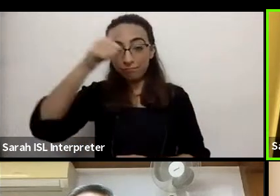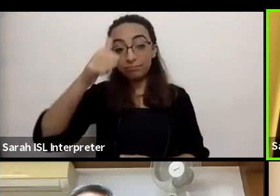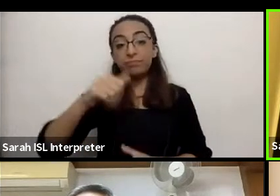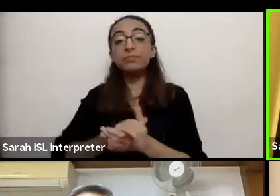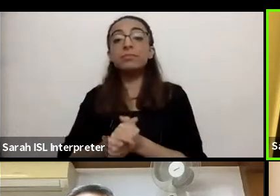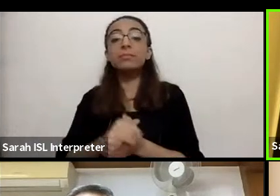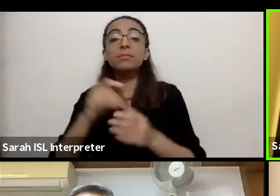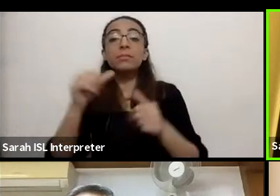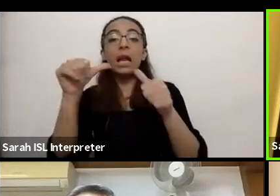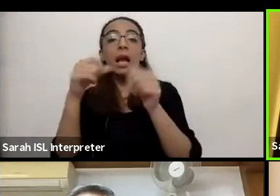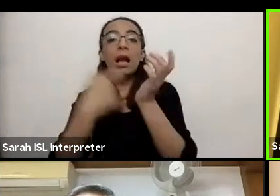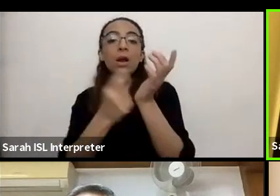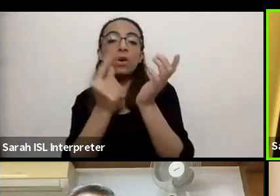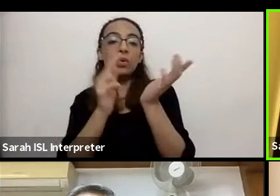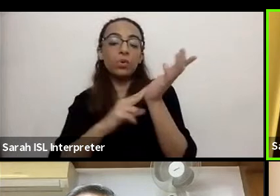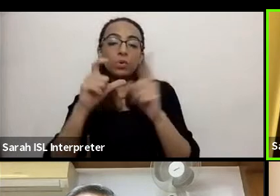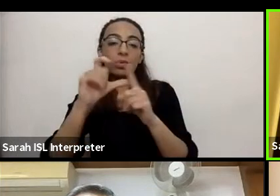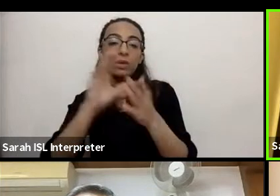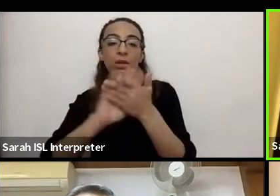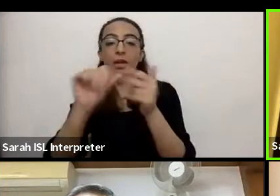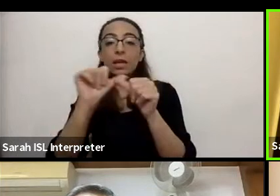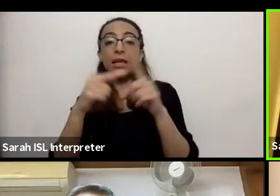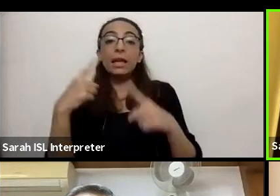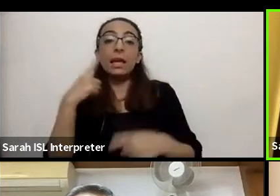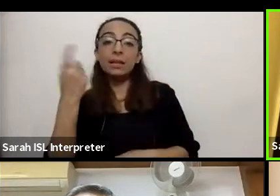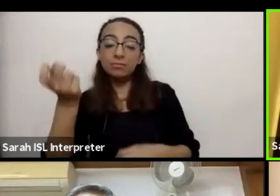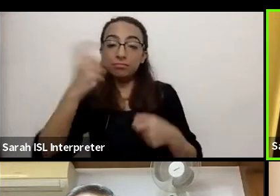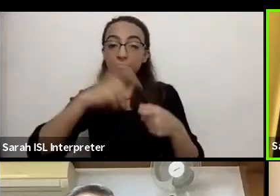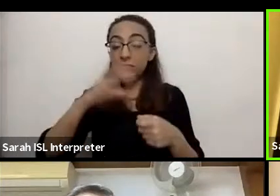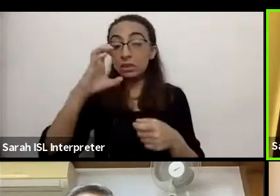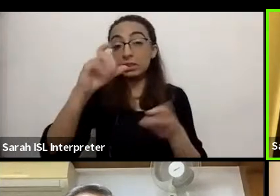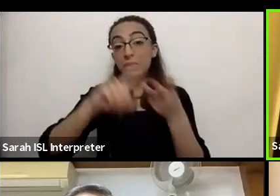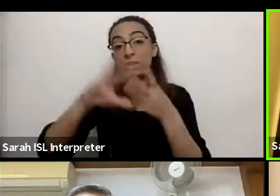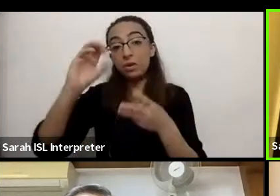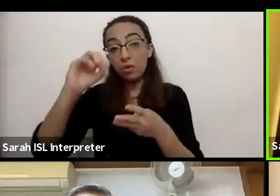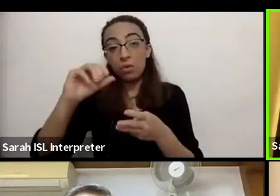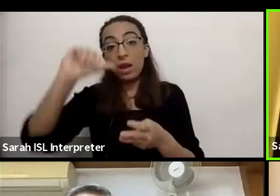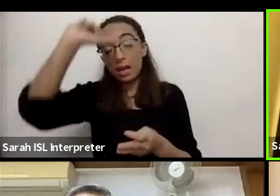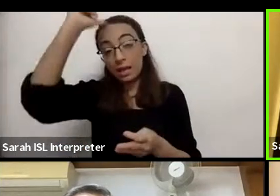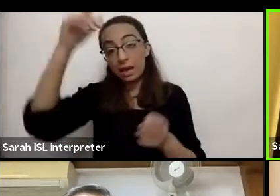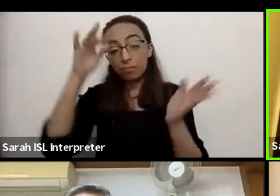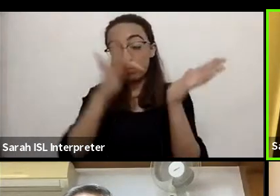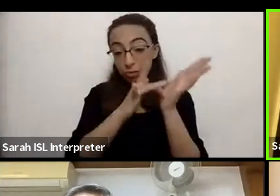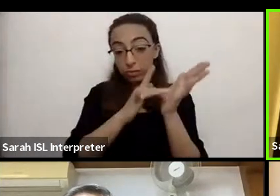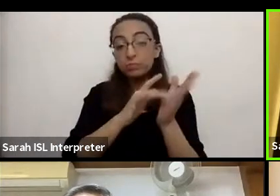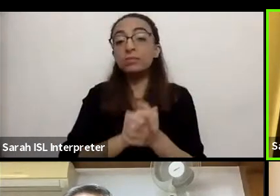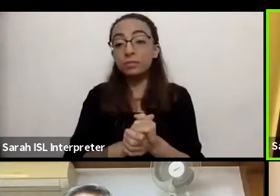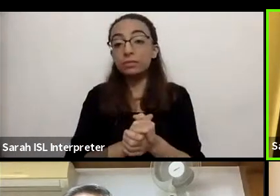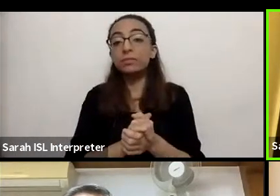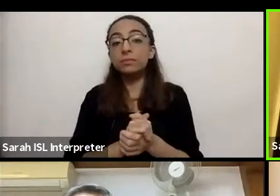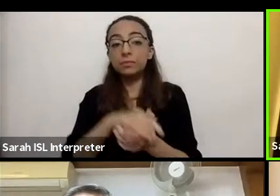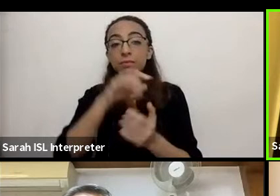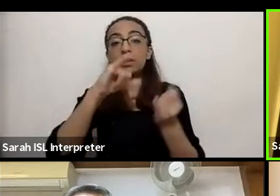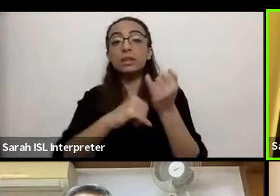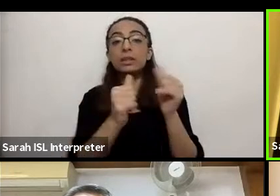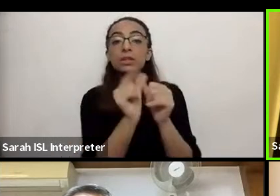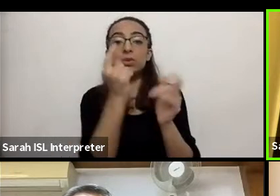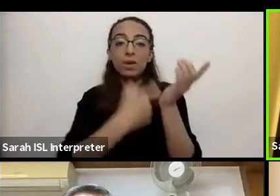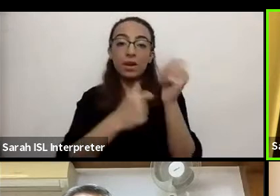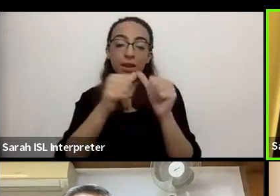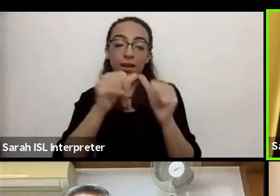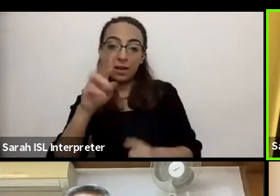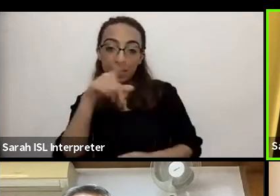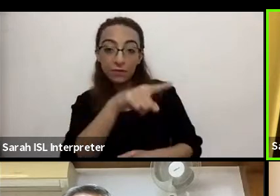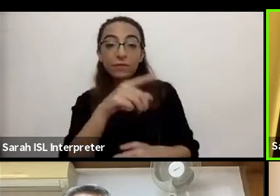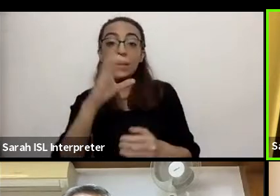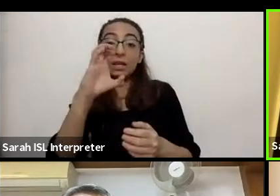CEO, Salesforce India, Mr. Saurabh Chandra, Trustee, NCPEDP and Chairman, MCX, of